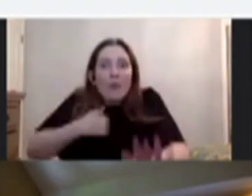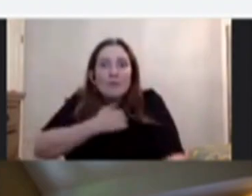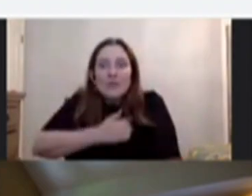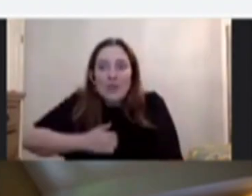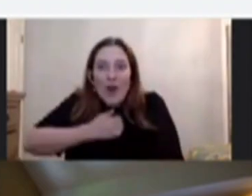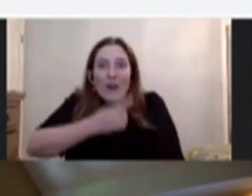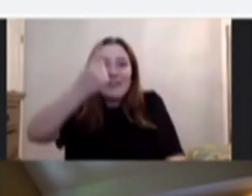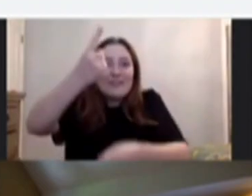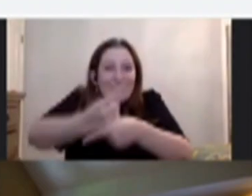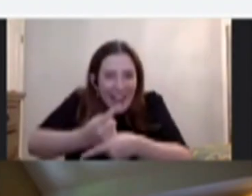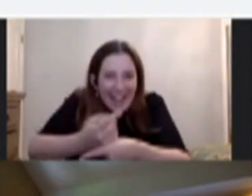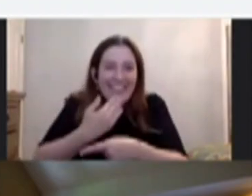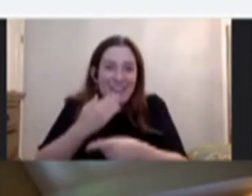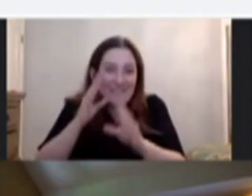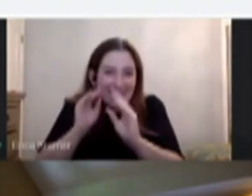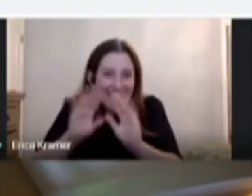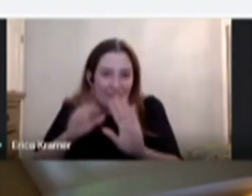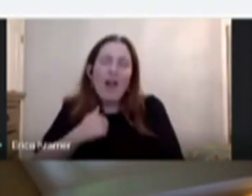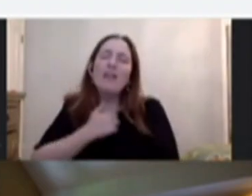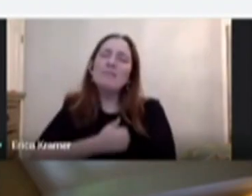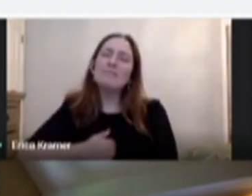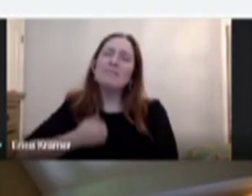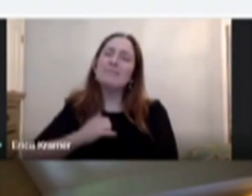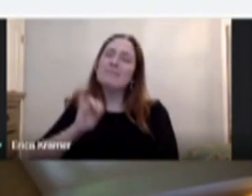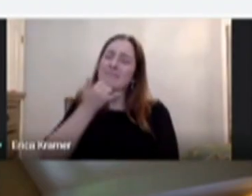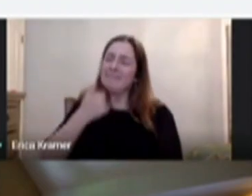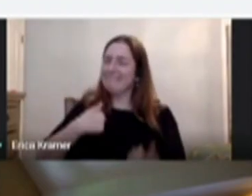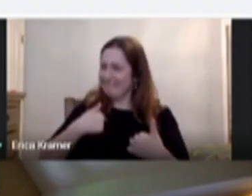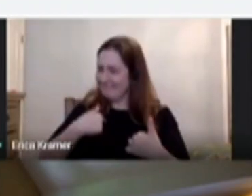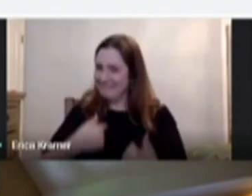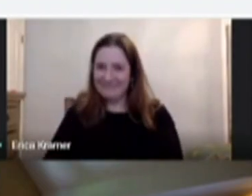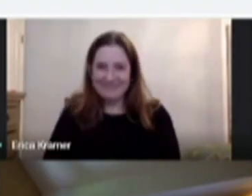Google Meet. My era, sorry.